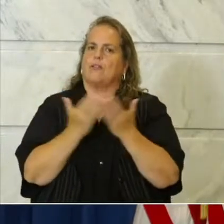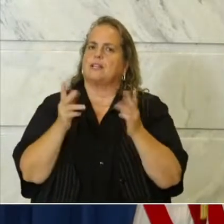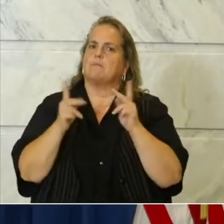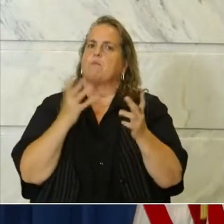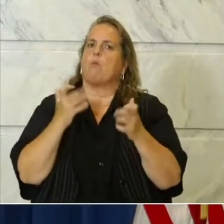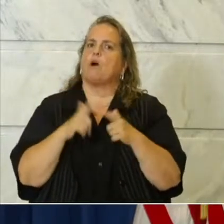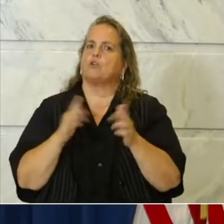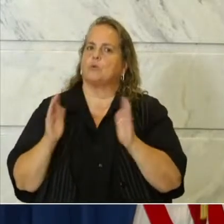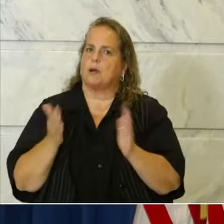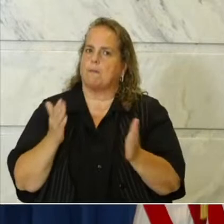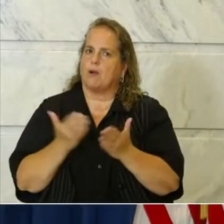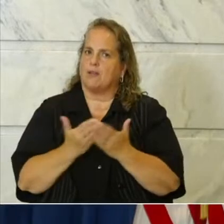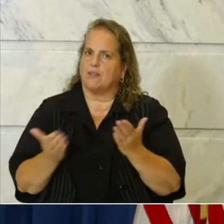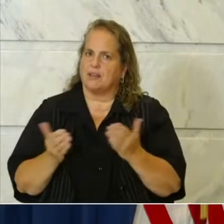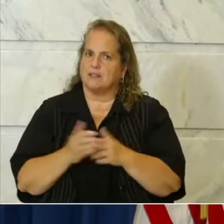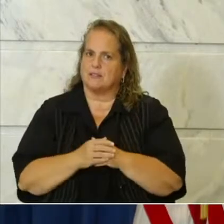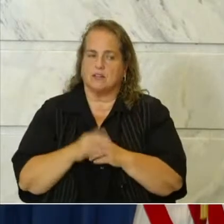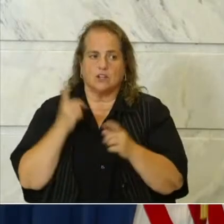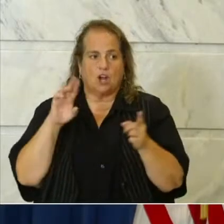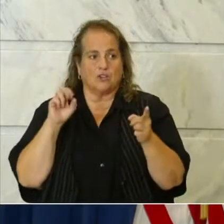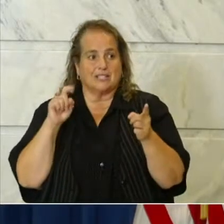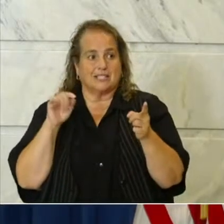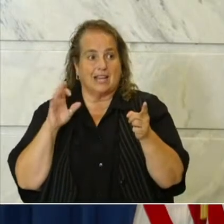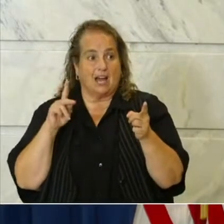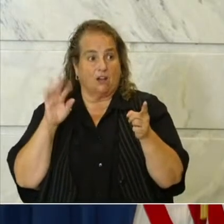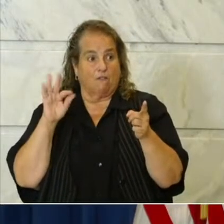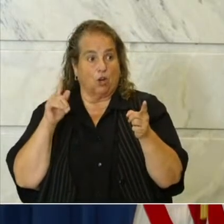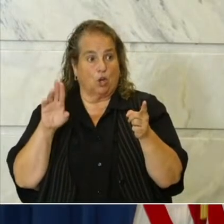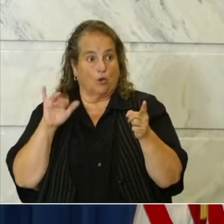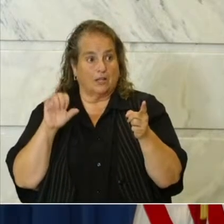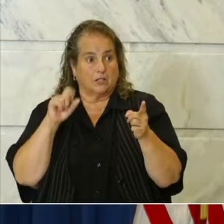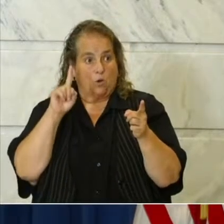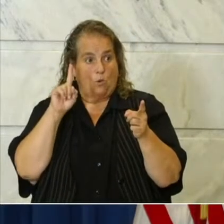to compare this to. Dr. Stack, is the flu 0.1%?